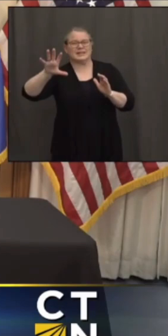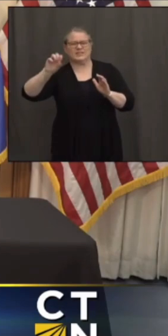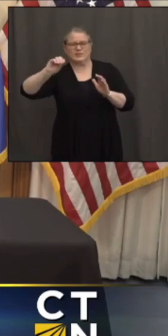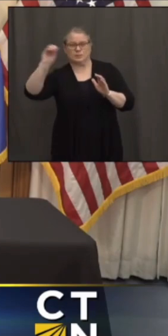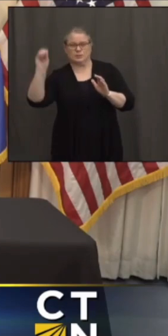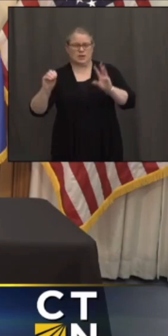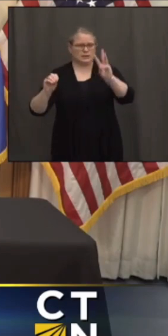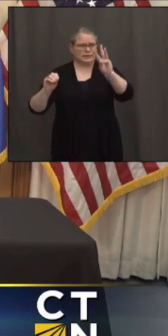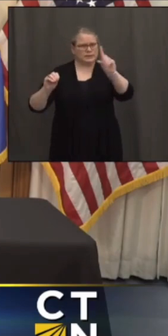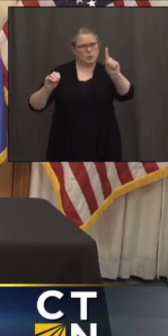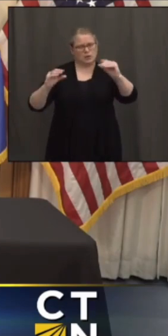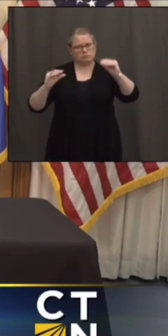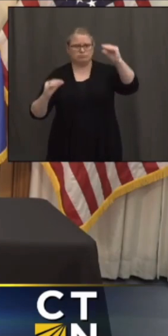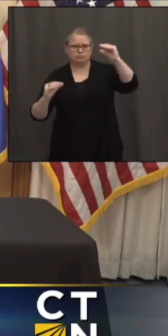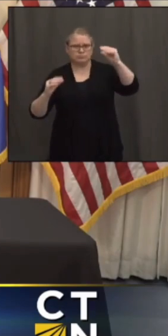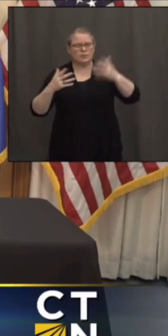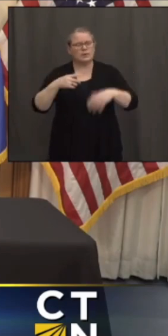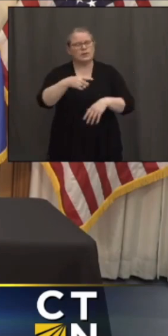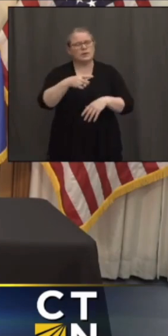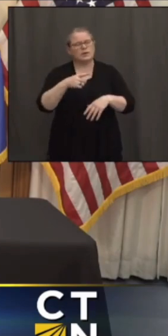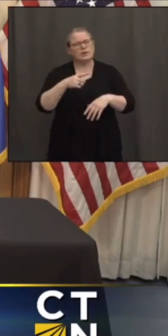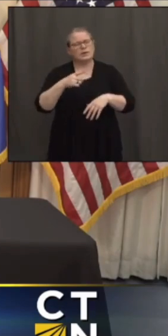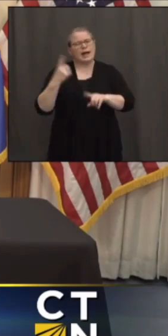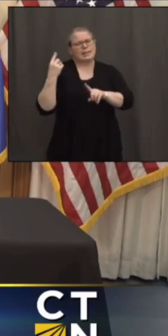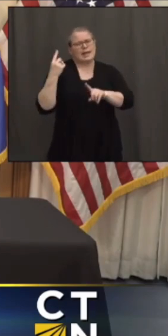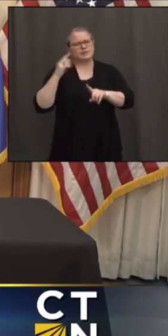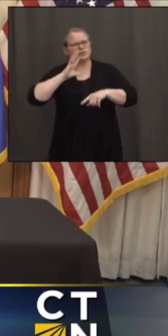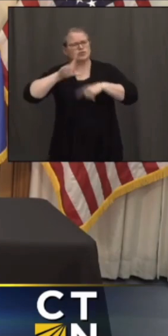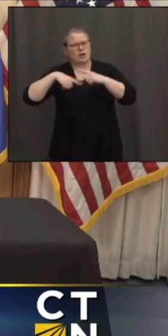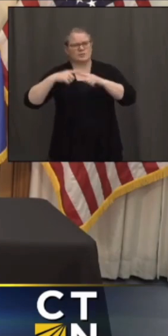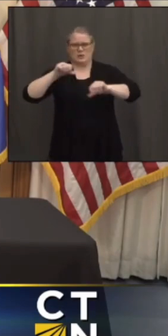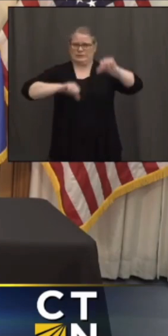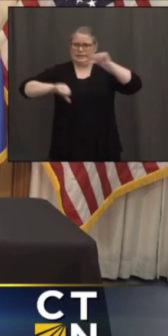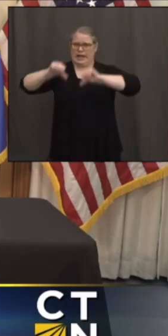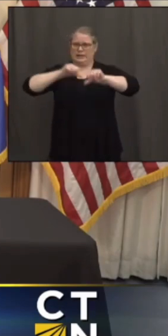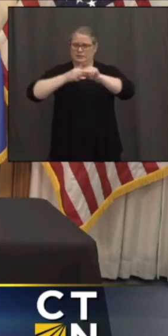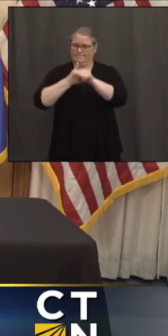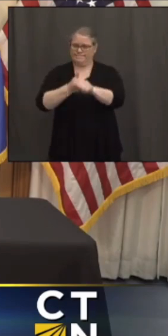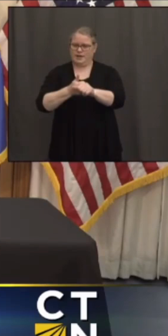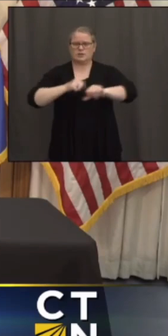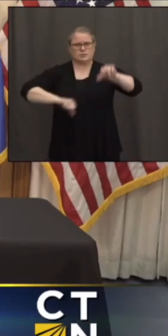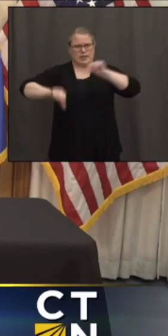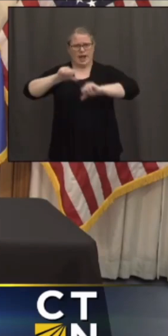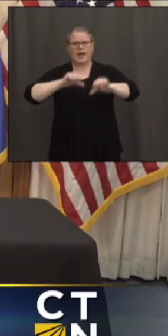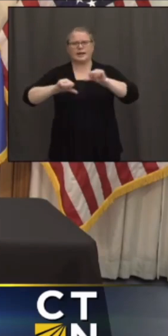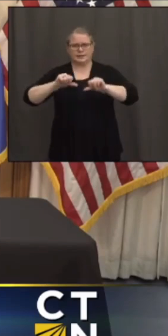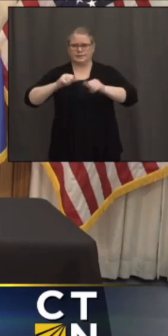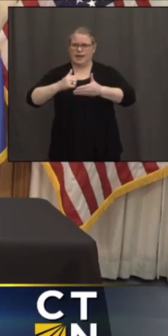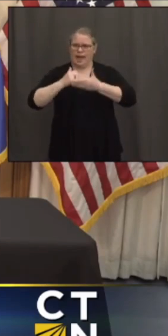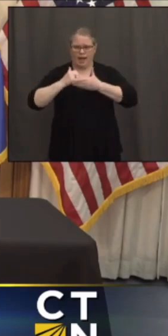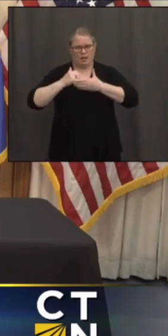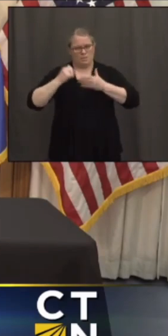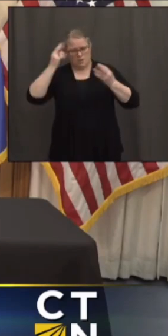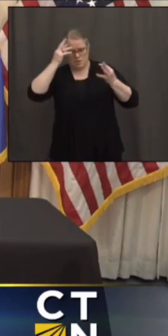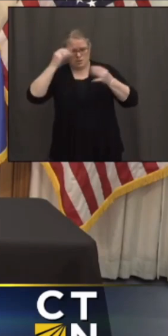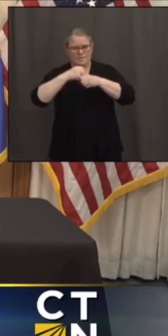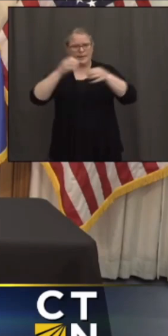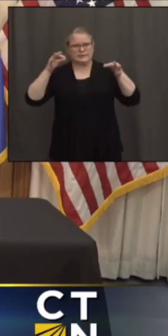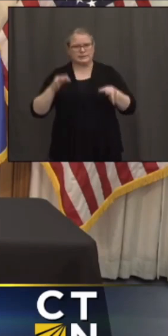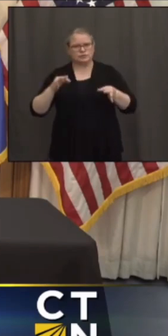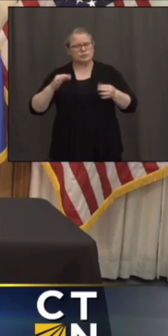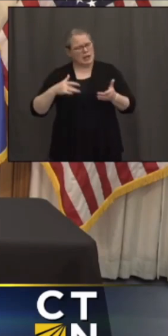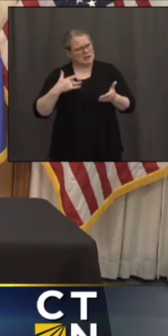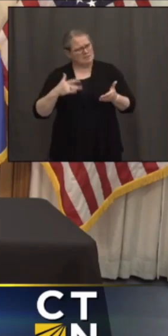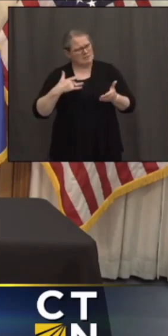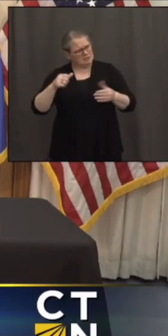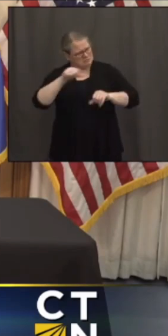science dictating a lot. And it seems like the science, in a lot of ways, has dictated what you've announced today.